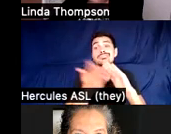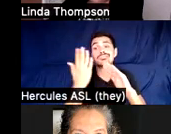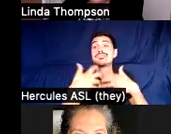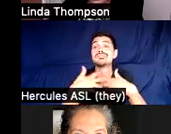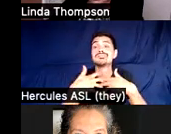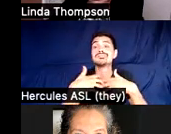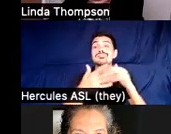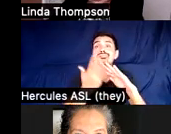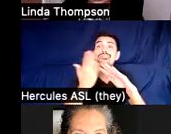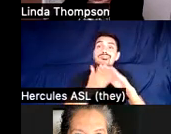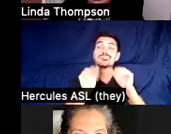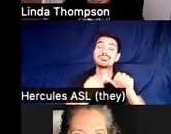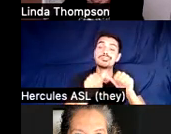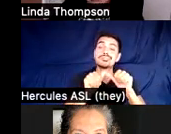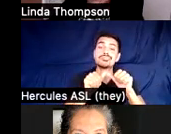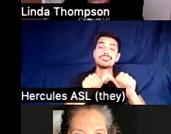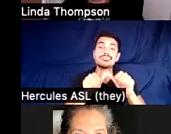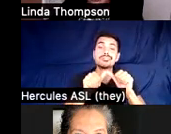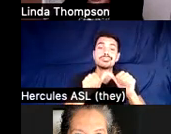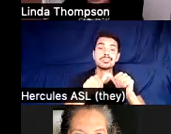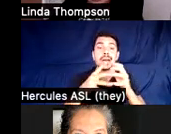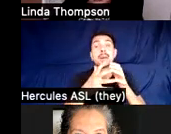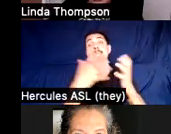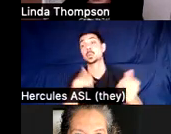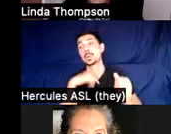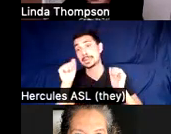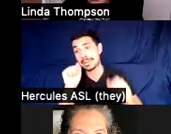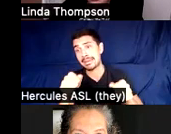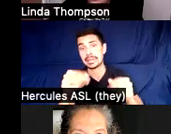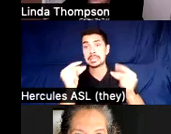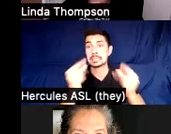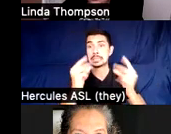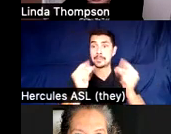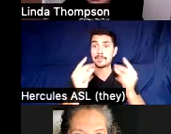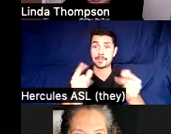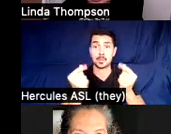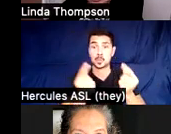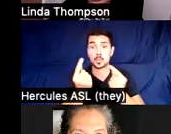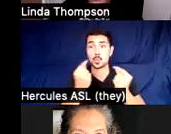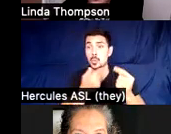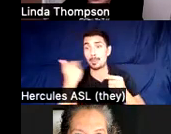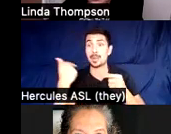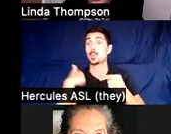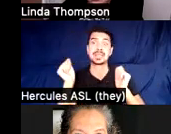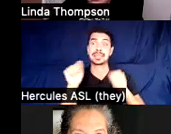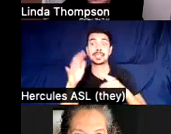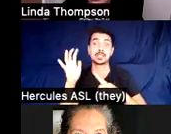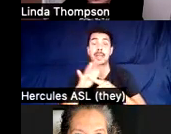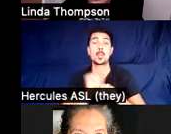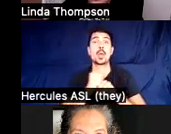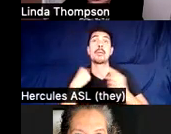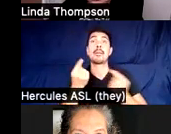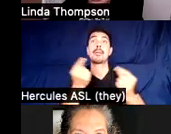do as much as we can in a short amount of time and do the best we could do. And then